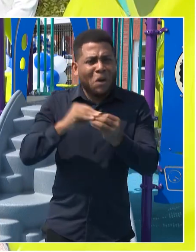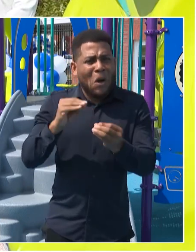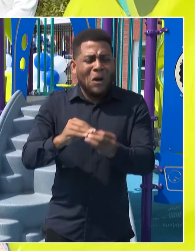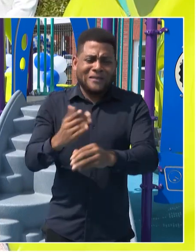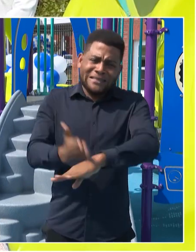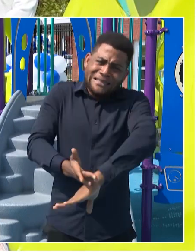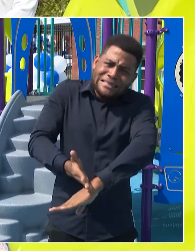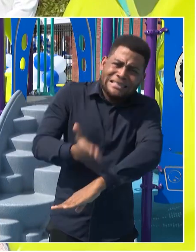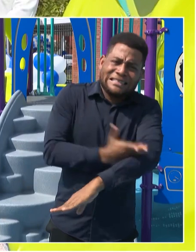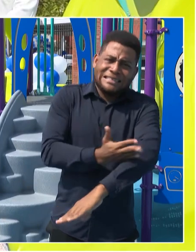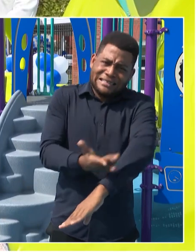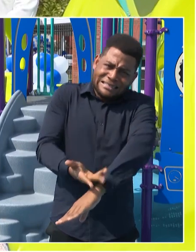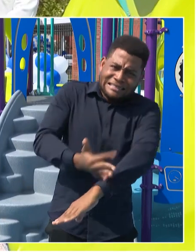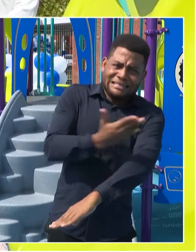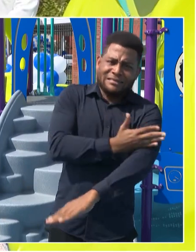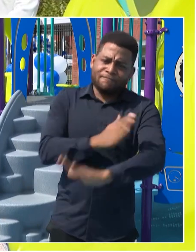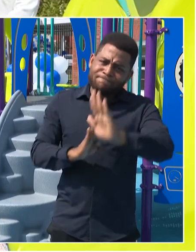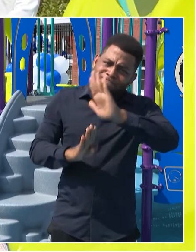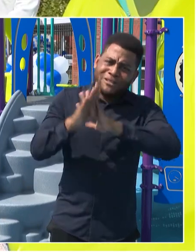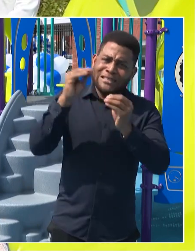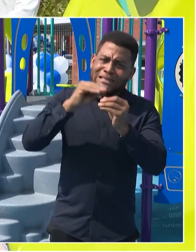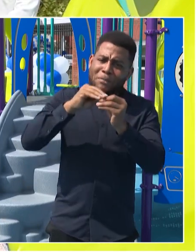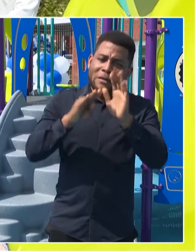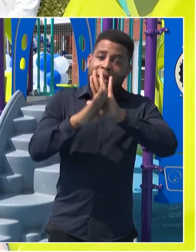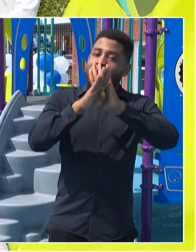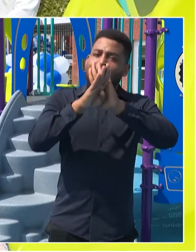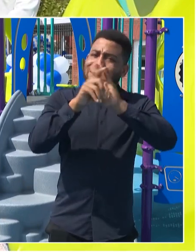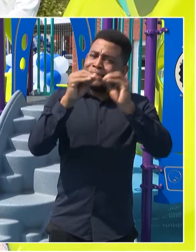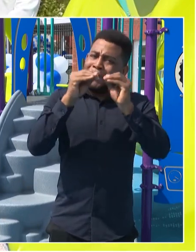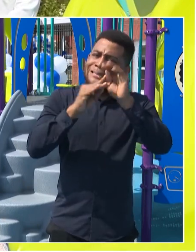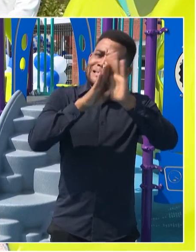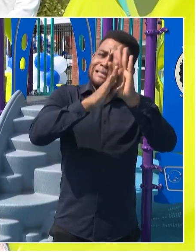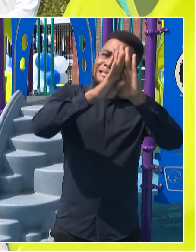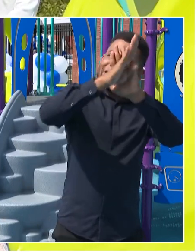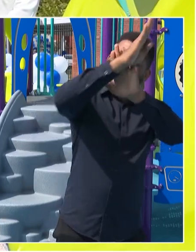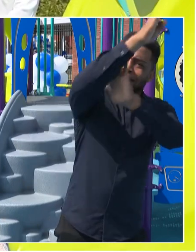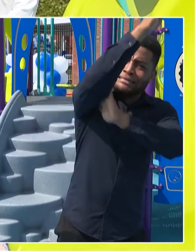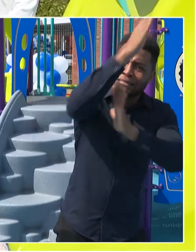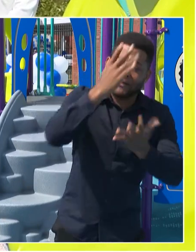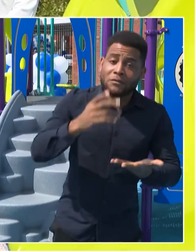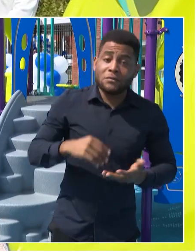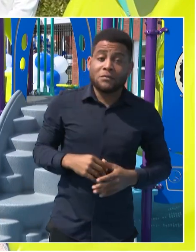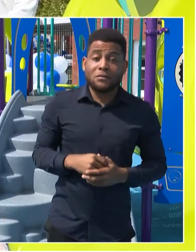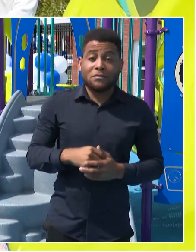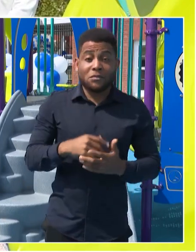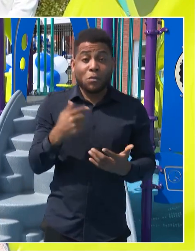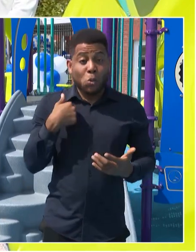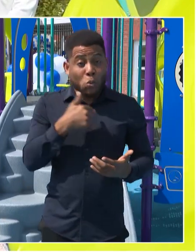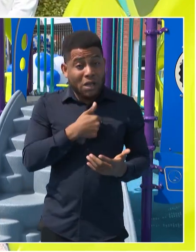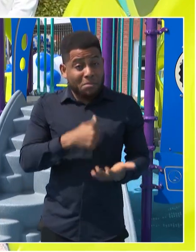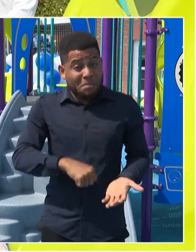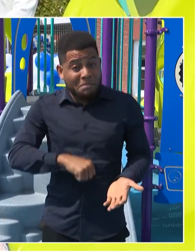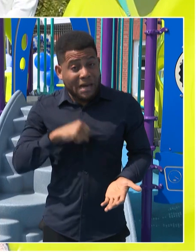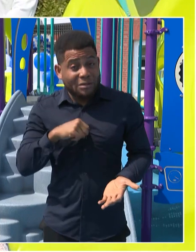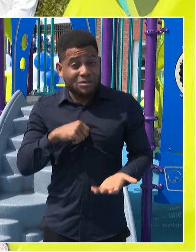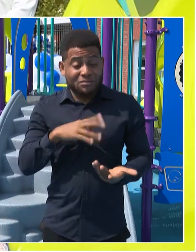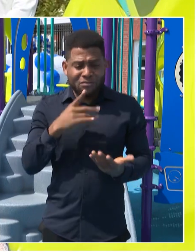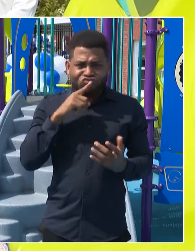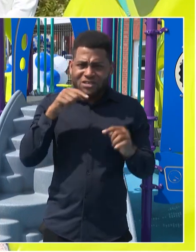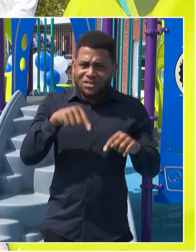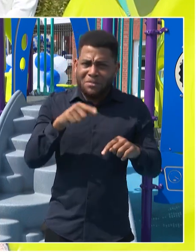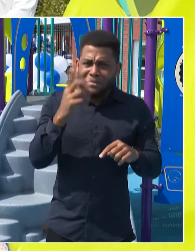quickly. So we are very, very proud to have this expanded, new and beautiful learning space for